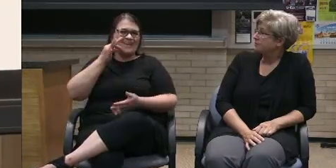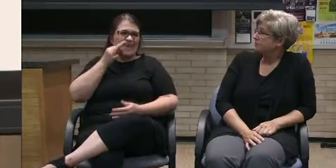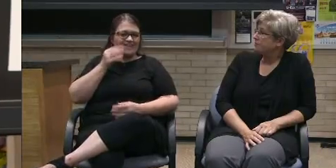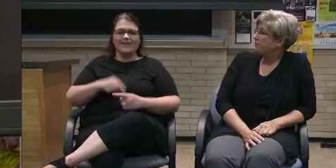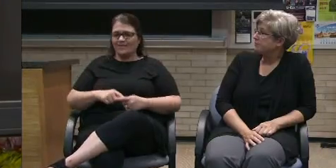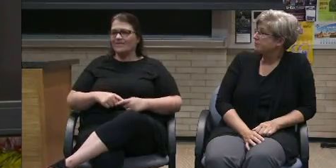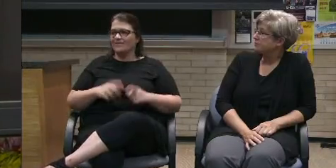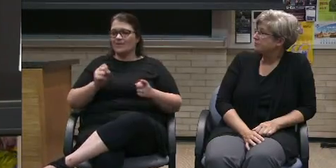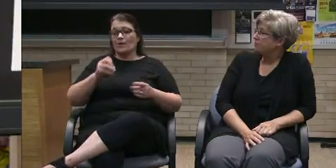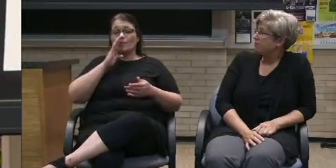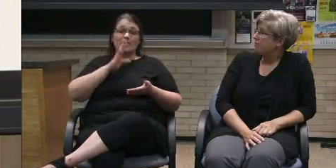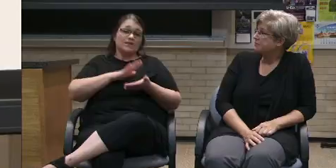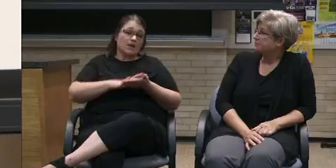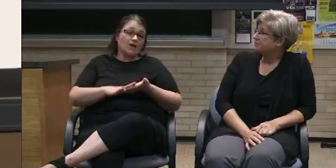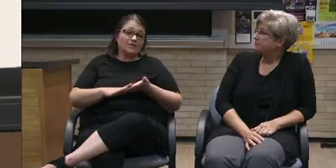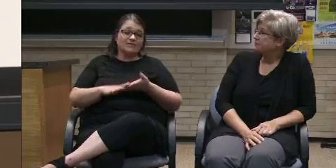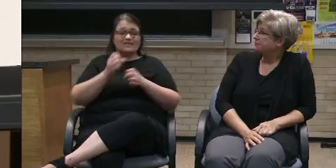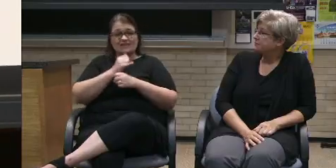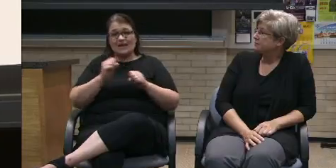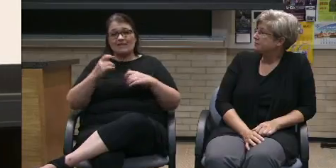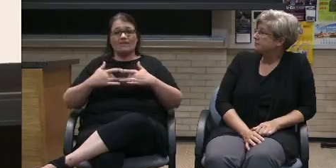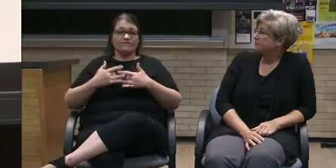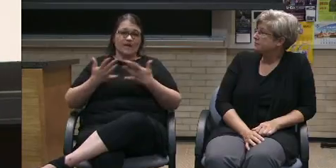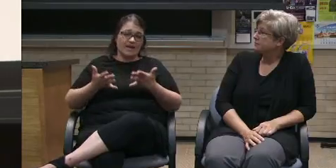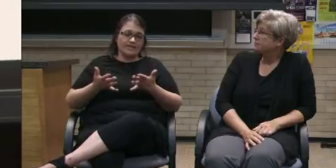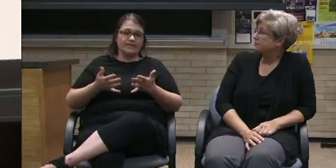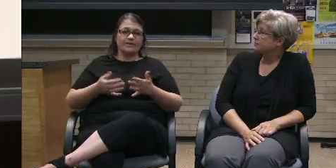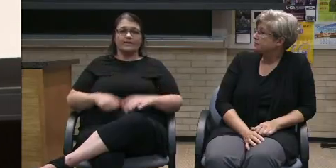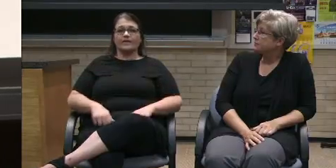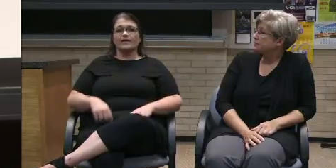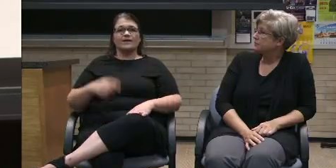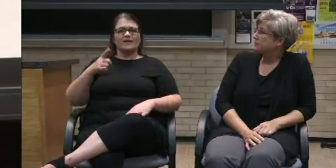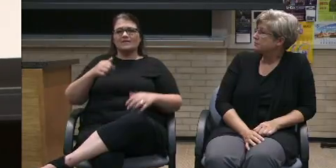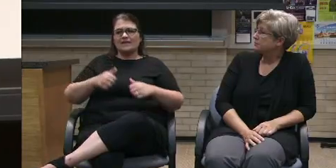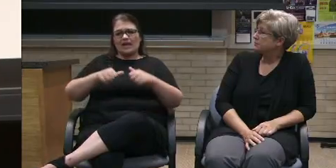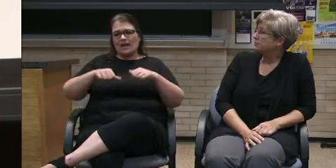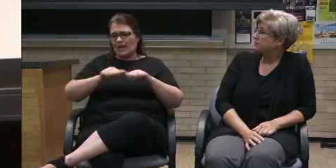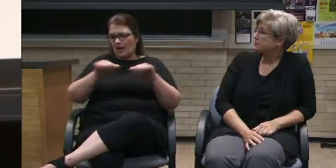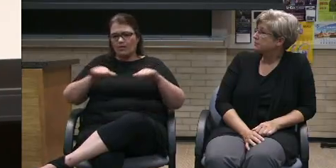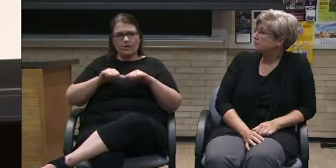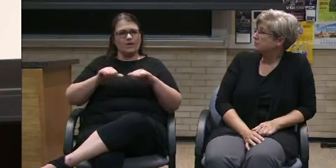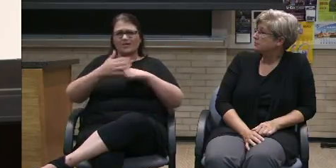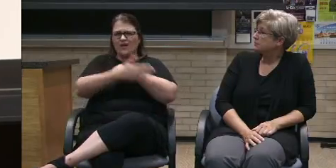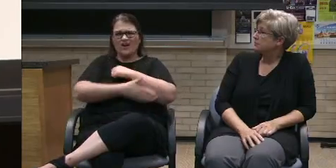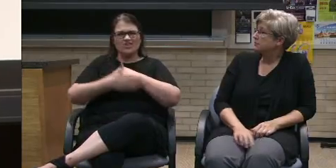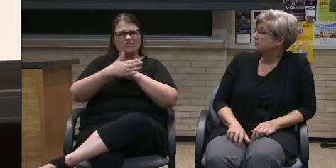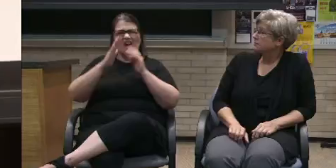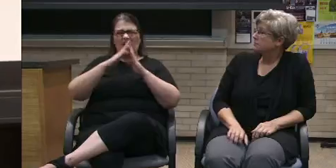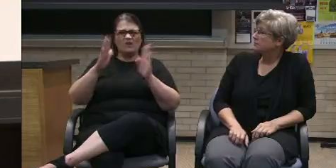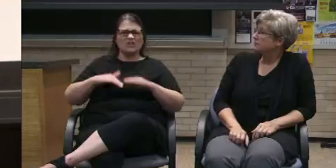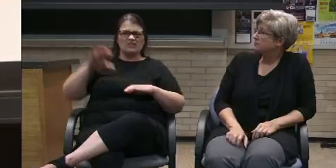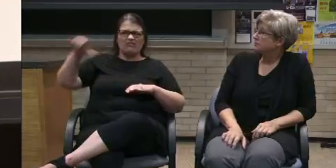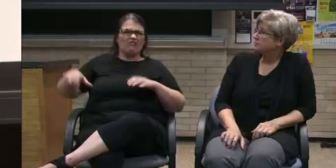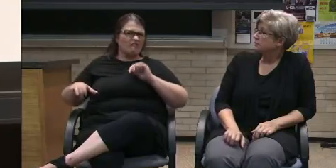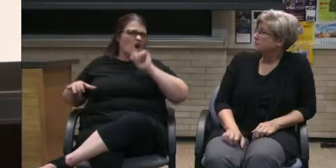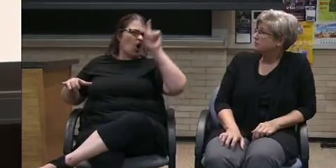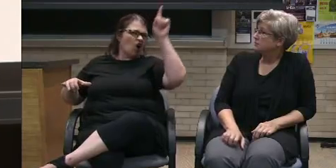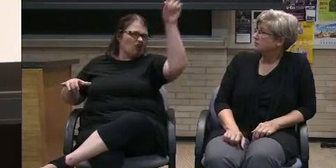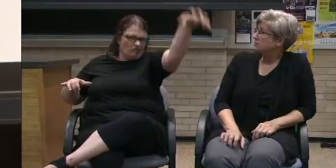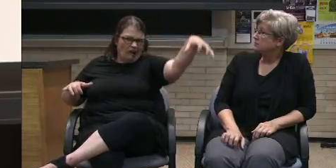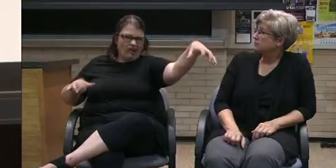like ours, there's not a lot of places where the houses are close together. My neighborhood, they're close together, so we will have farmers bringing their